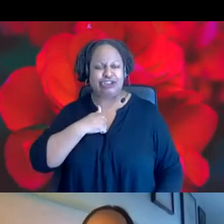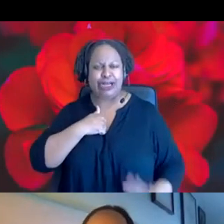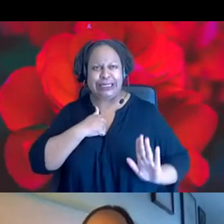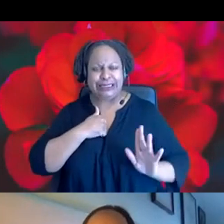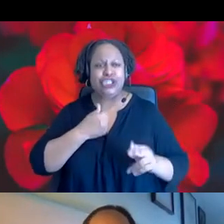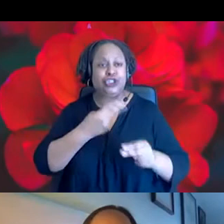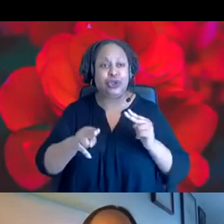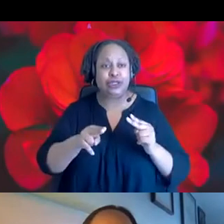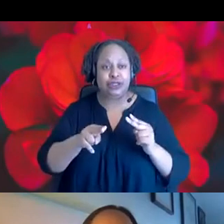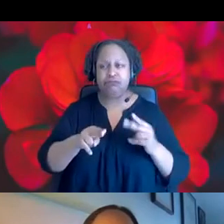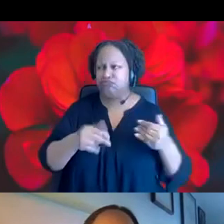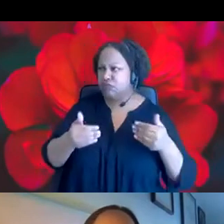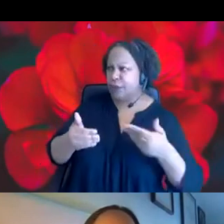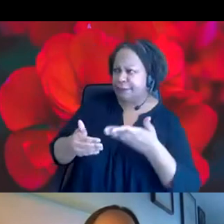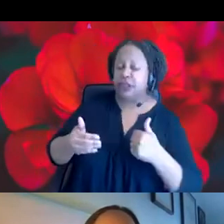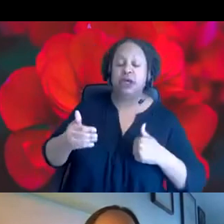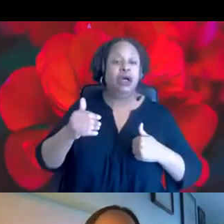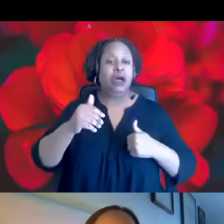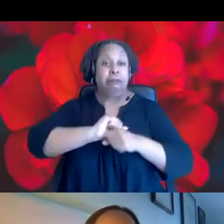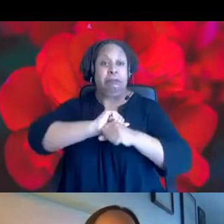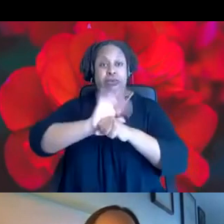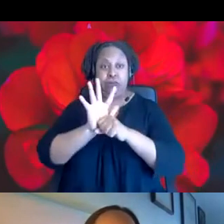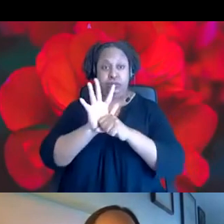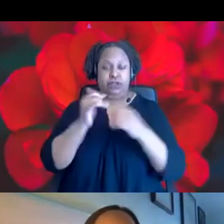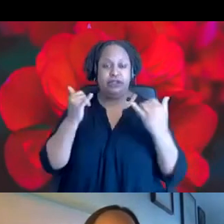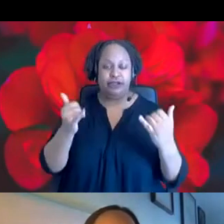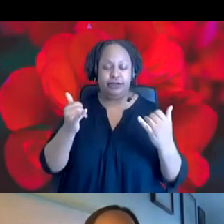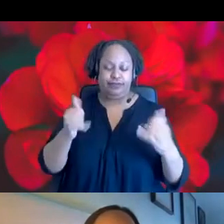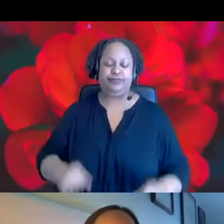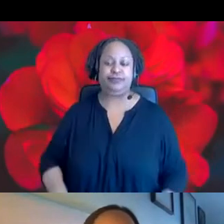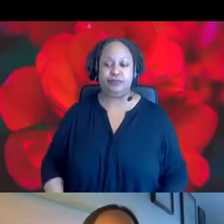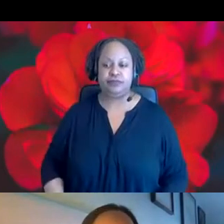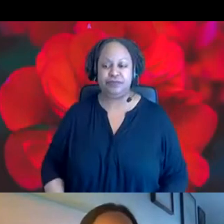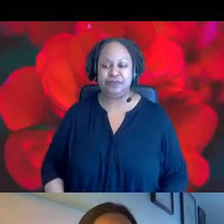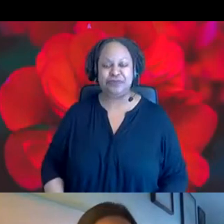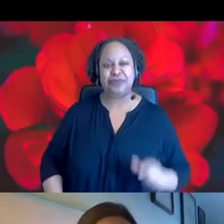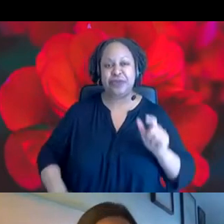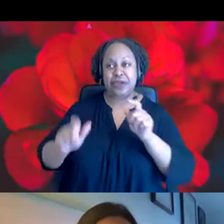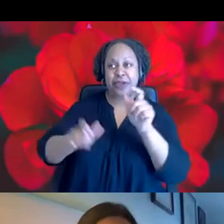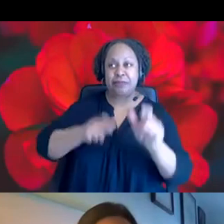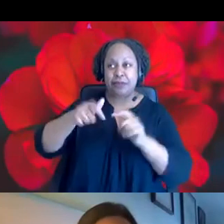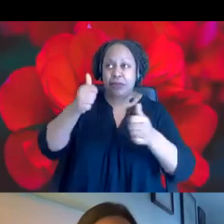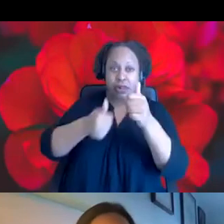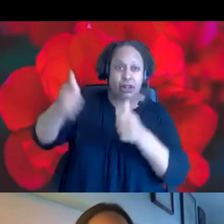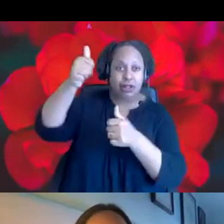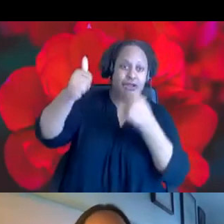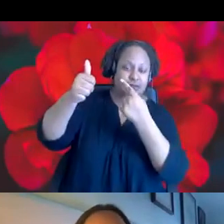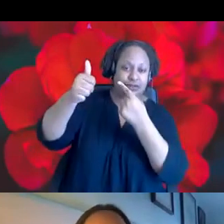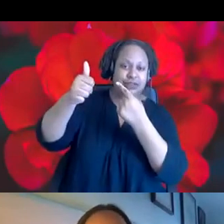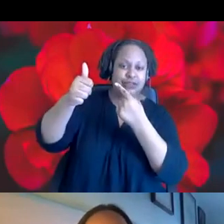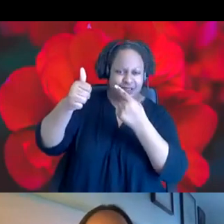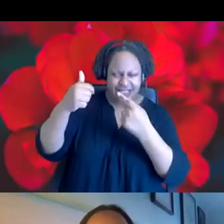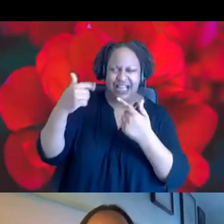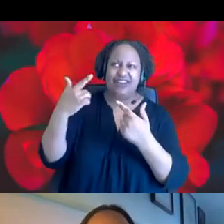that even those people at the, you know, quote unquote top, I think everyone has been shaken a